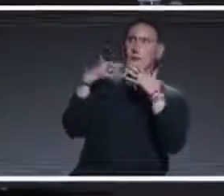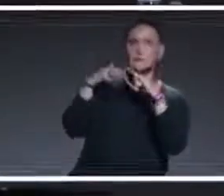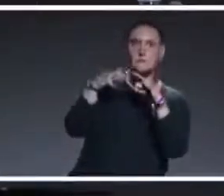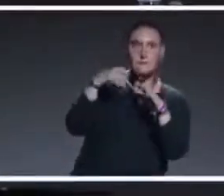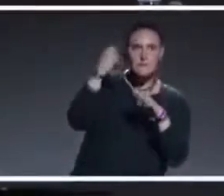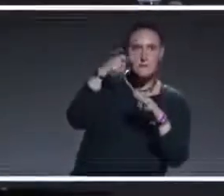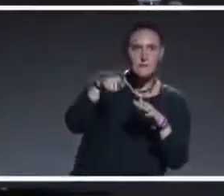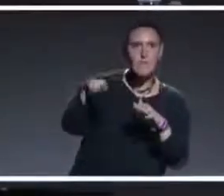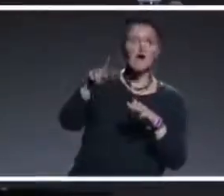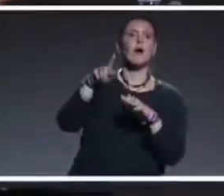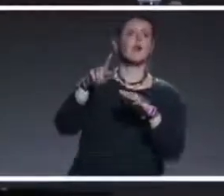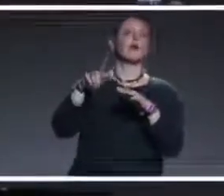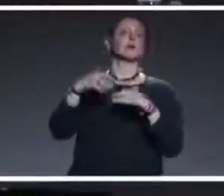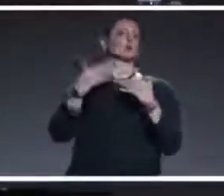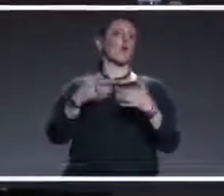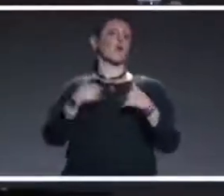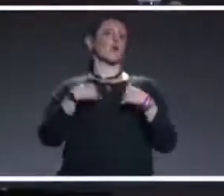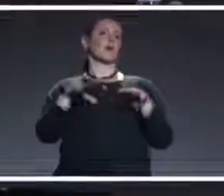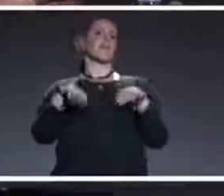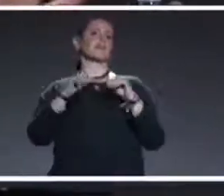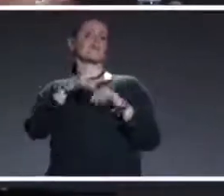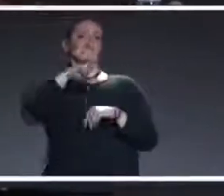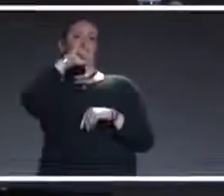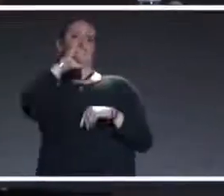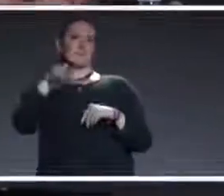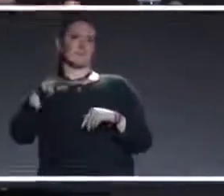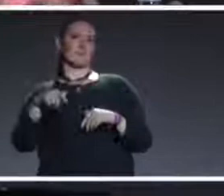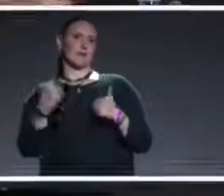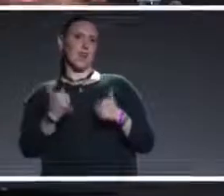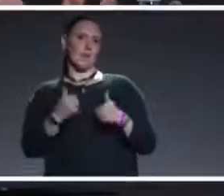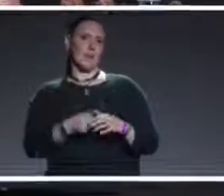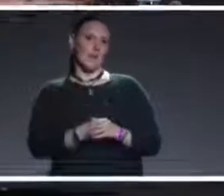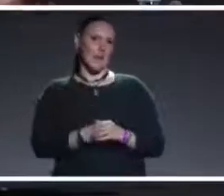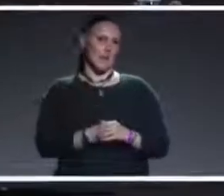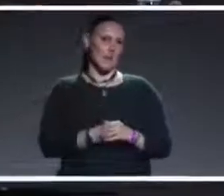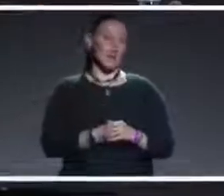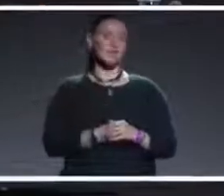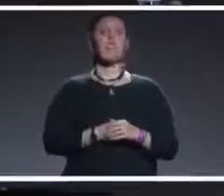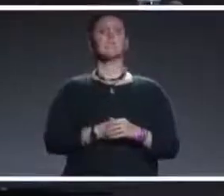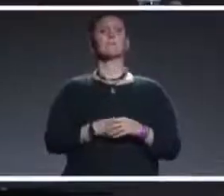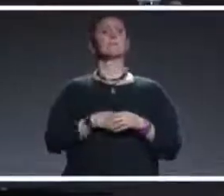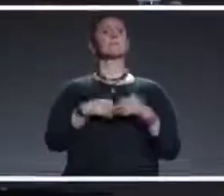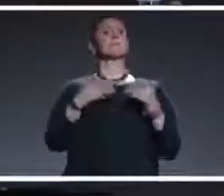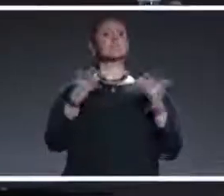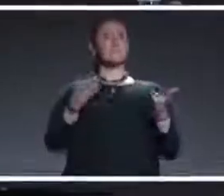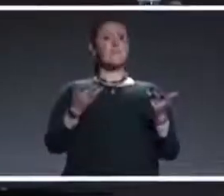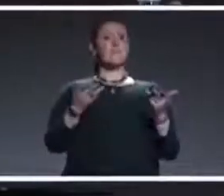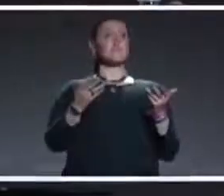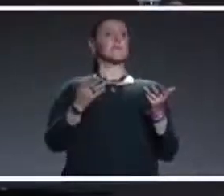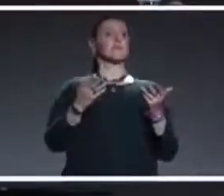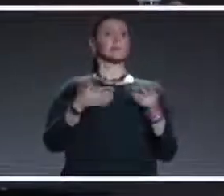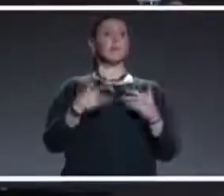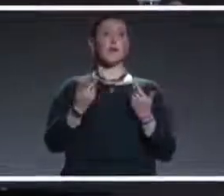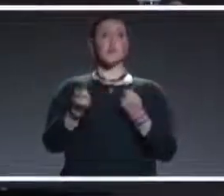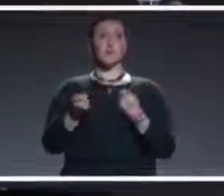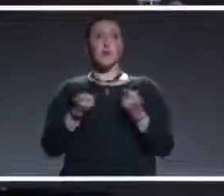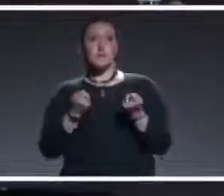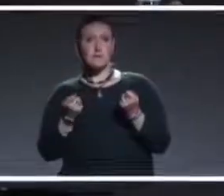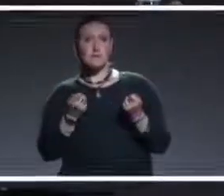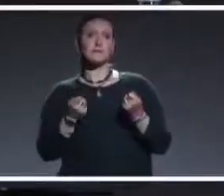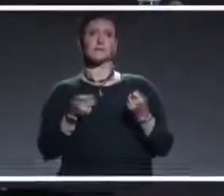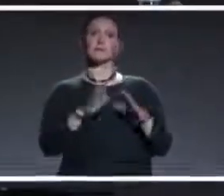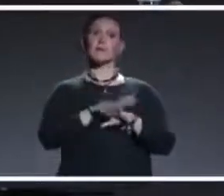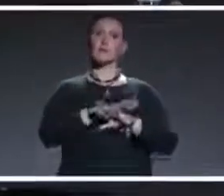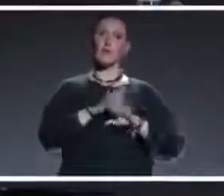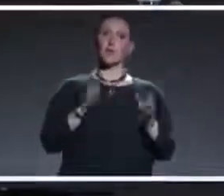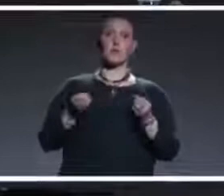filmmaking. And that was a big shift from somebody wanting absolute control to somebody who wanted to give up complete and total